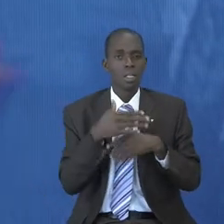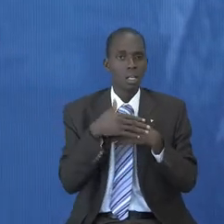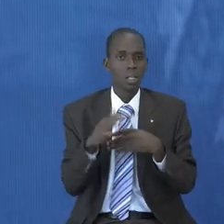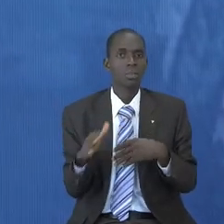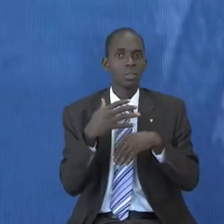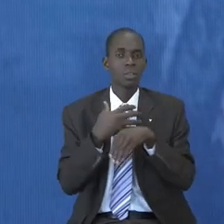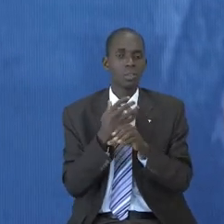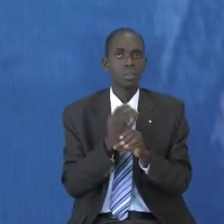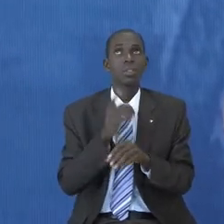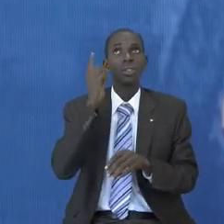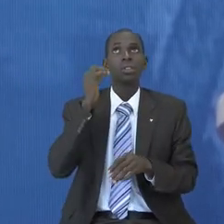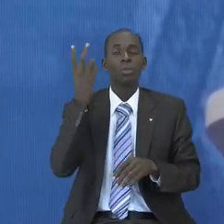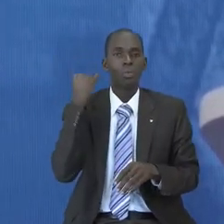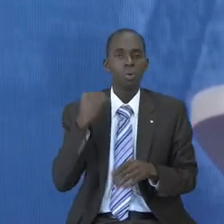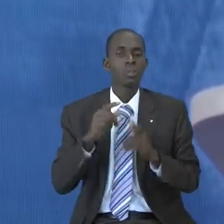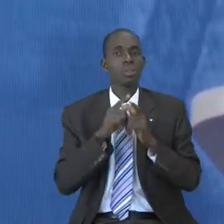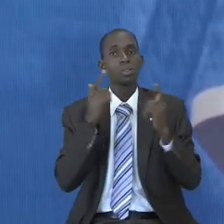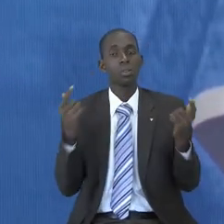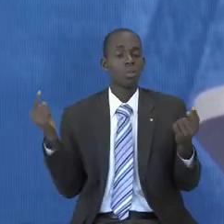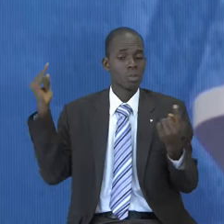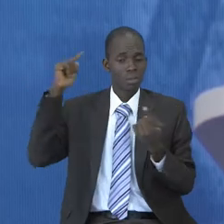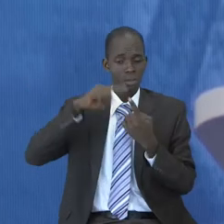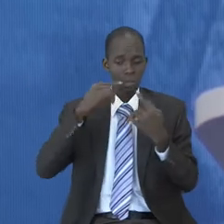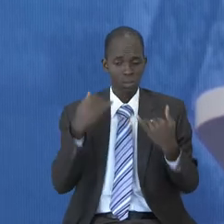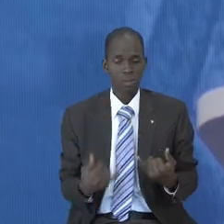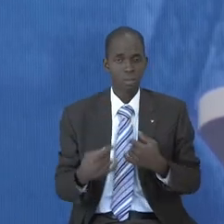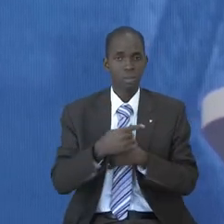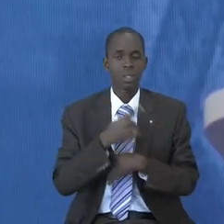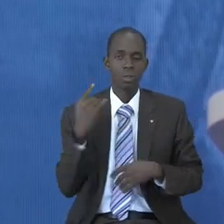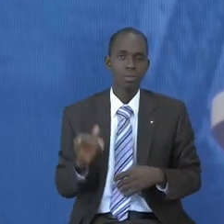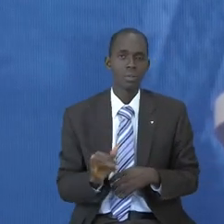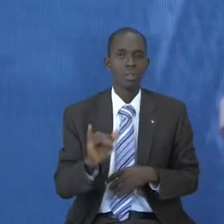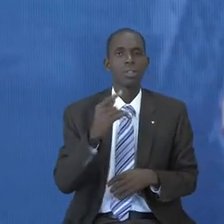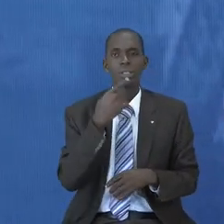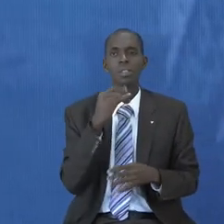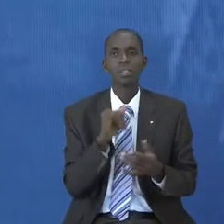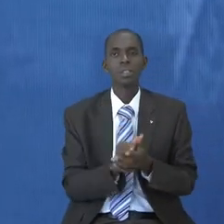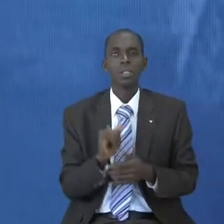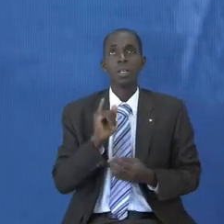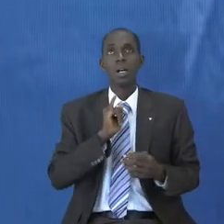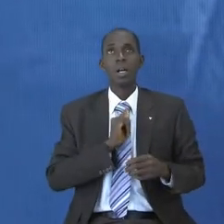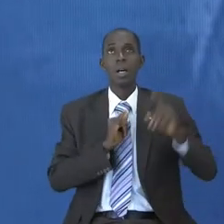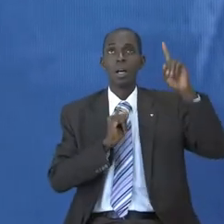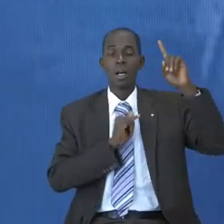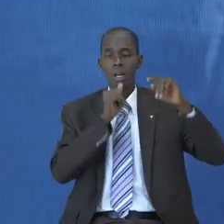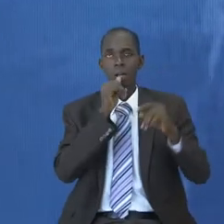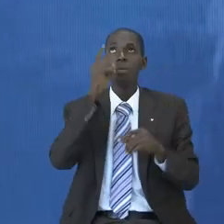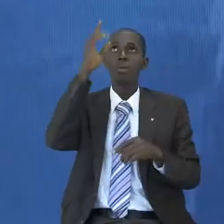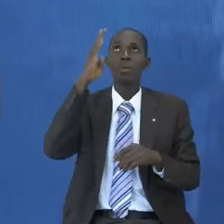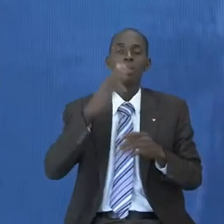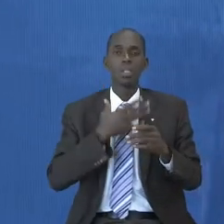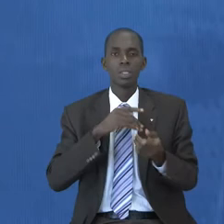creation it was supernatural, until today and forever. It says, I am God, I change not, and his